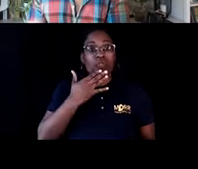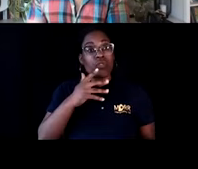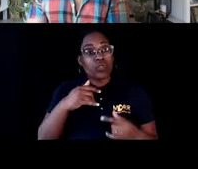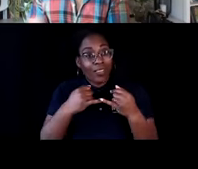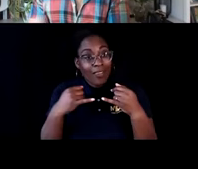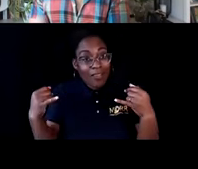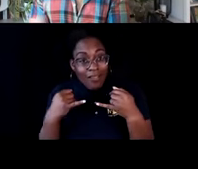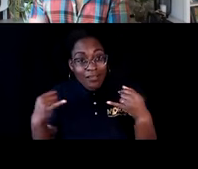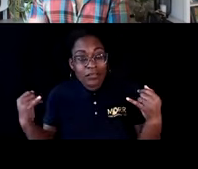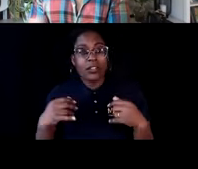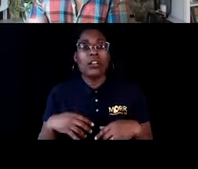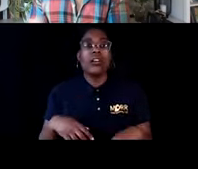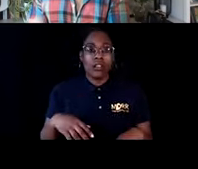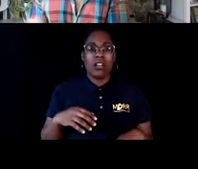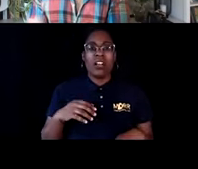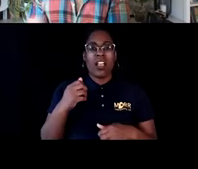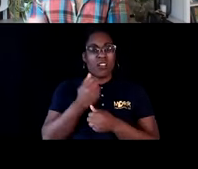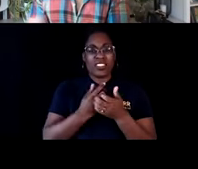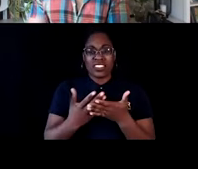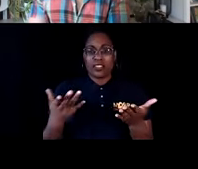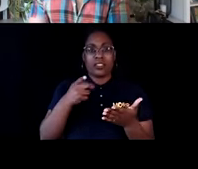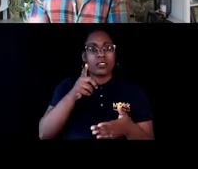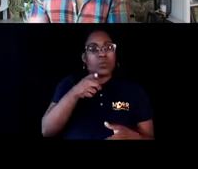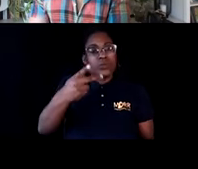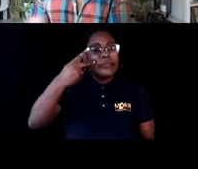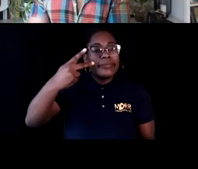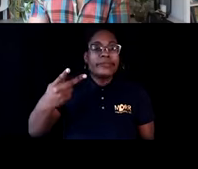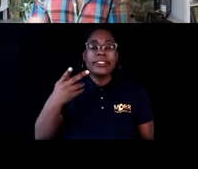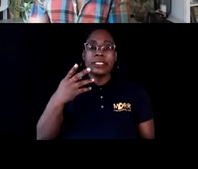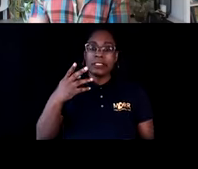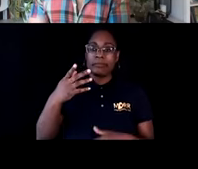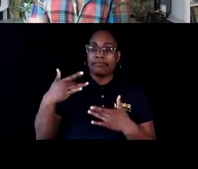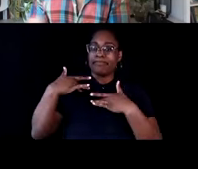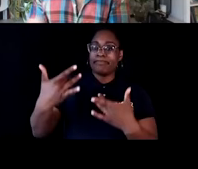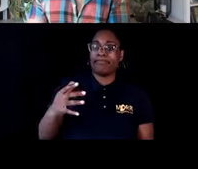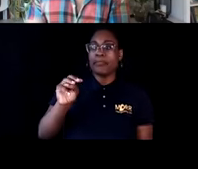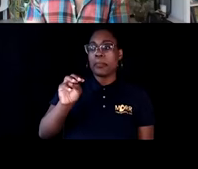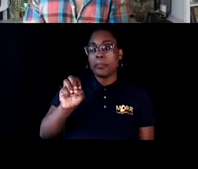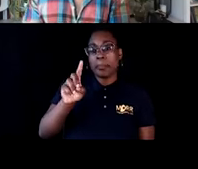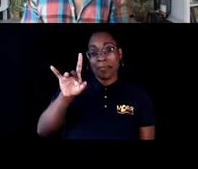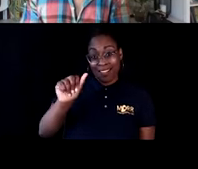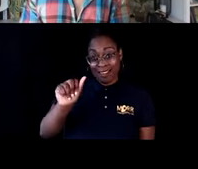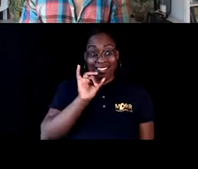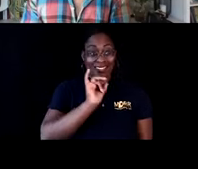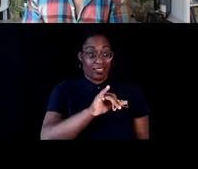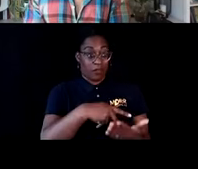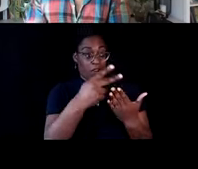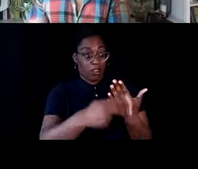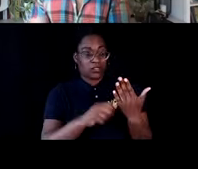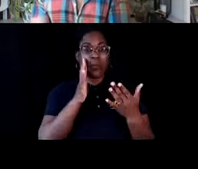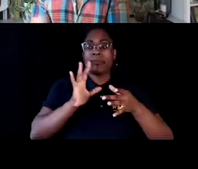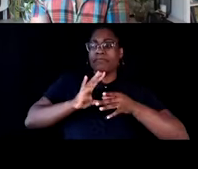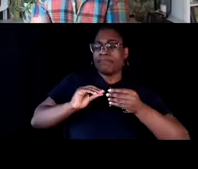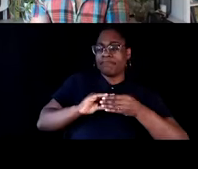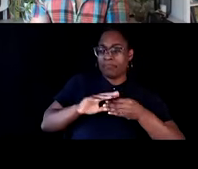see in mainstream media, but with a racial justice lens. And we have our Facing Race conference happening this